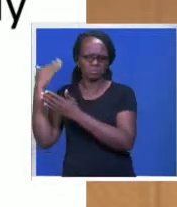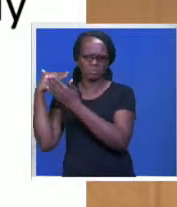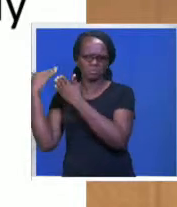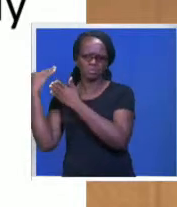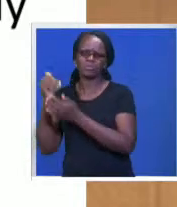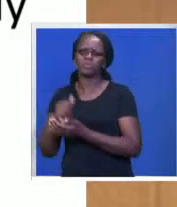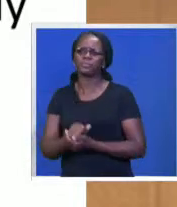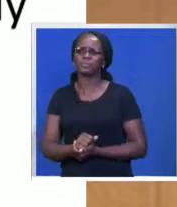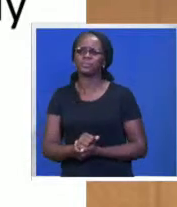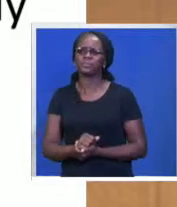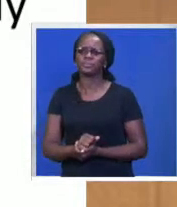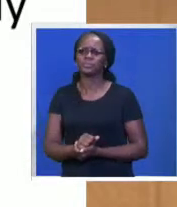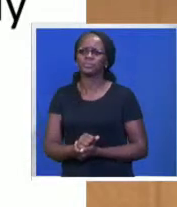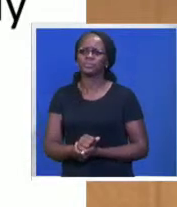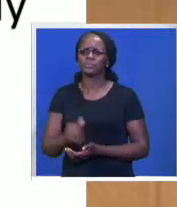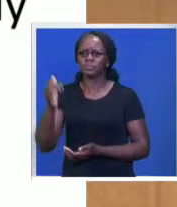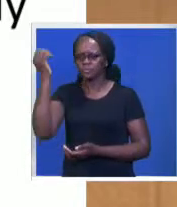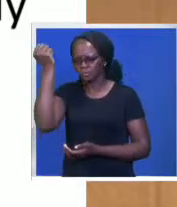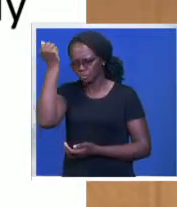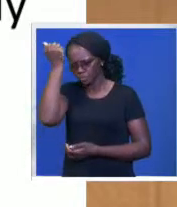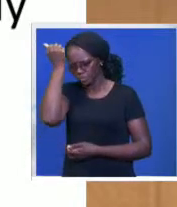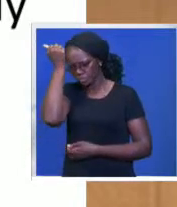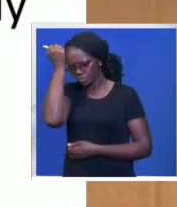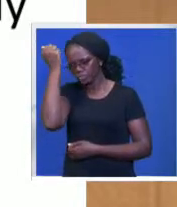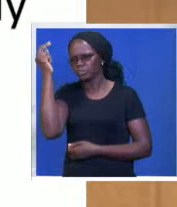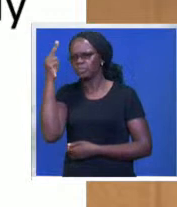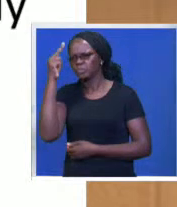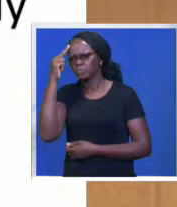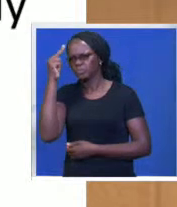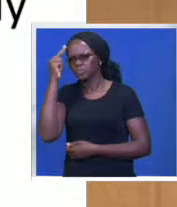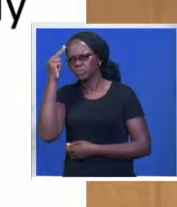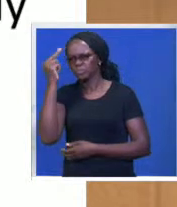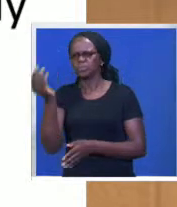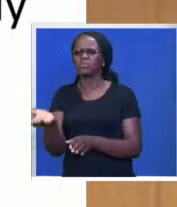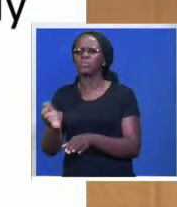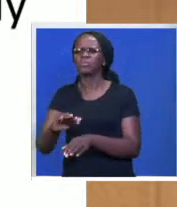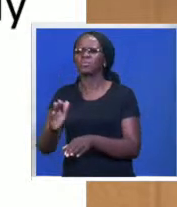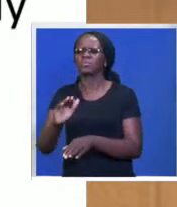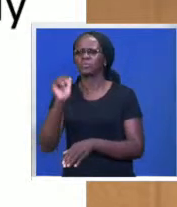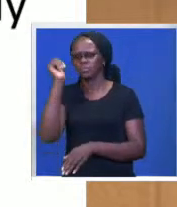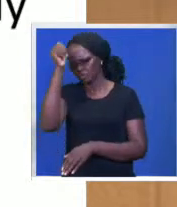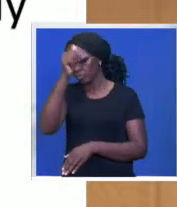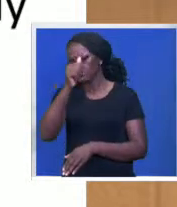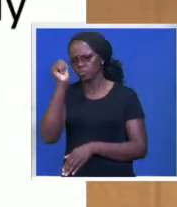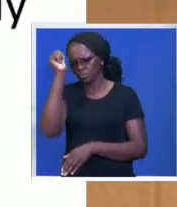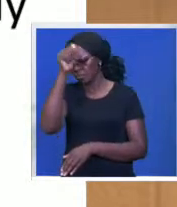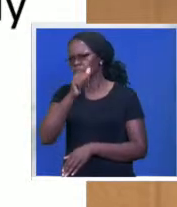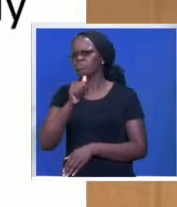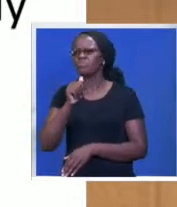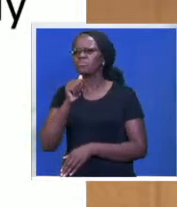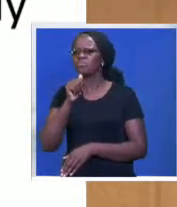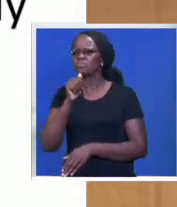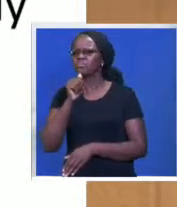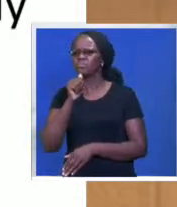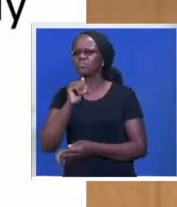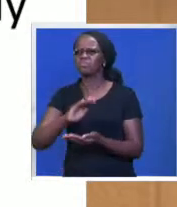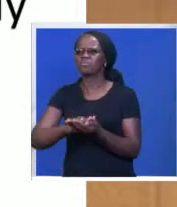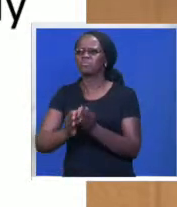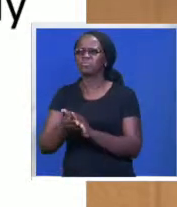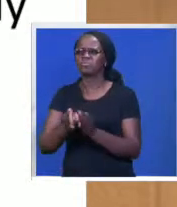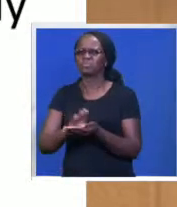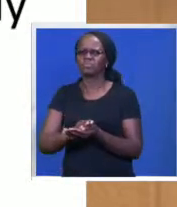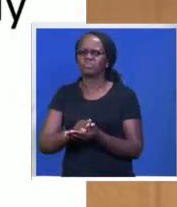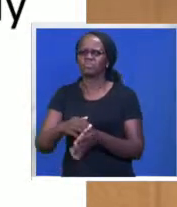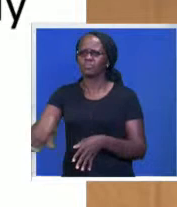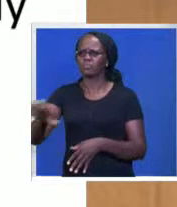have the knowledge and understanding of how God created everything, which is nature around us during the 6